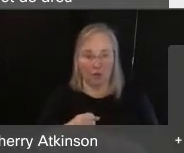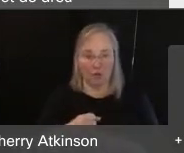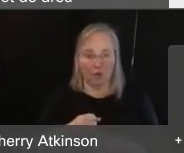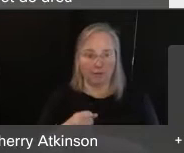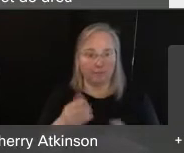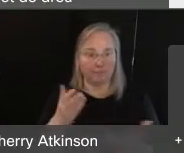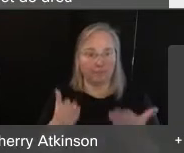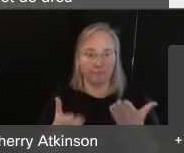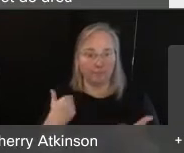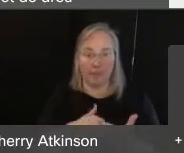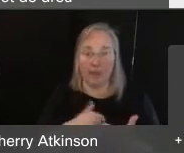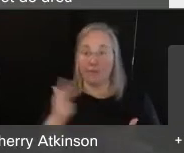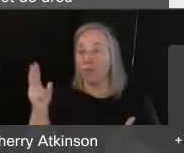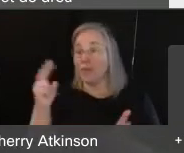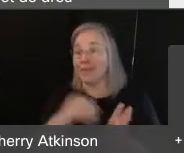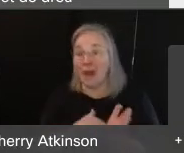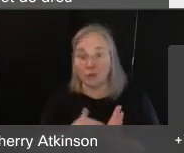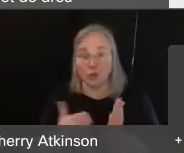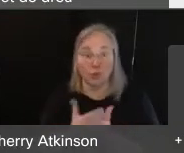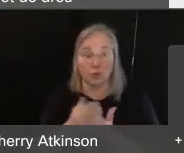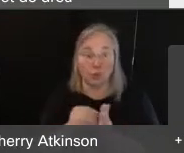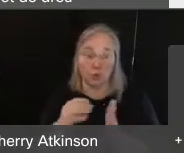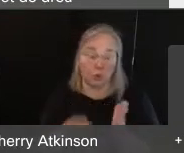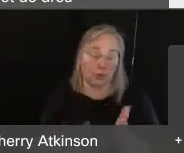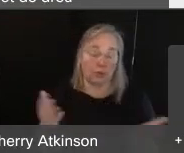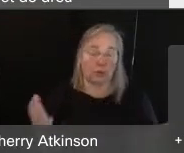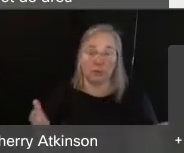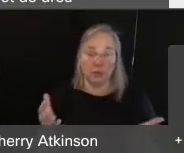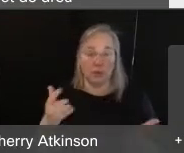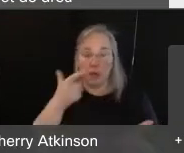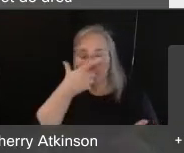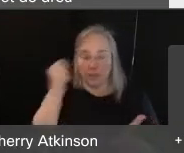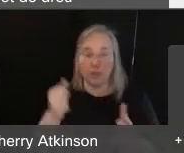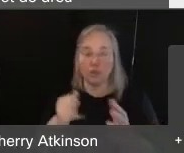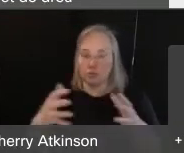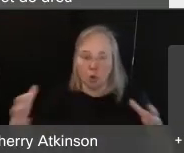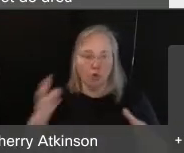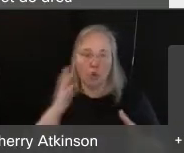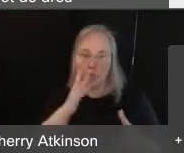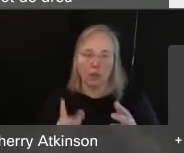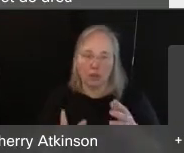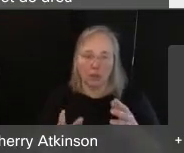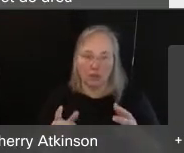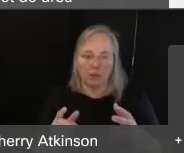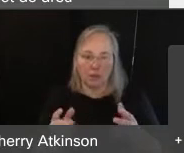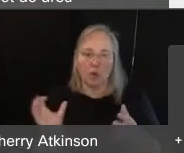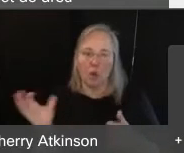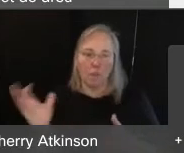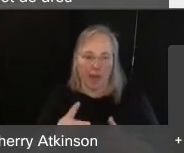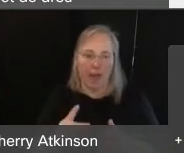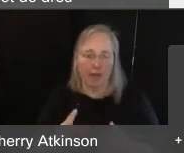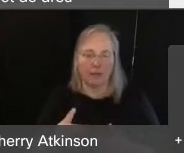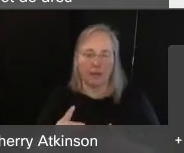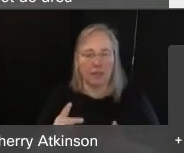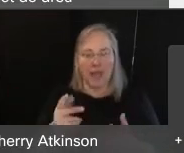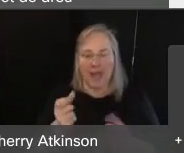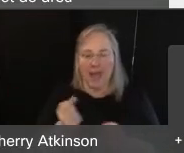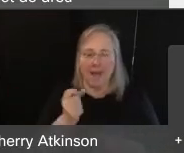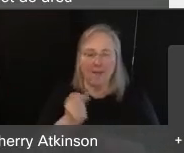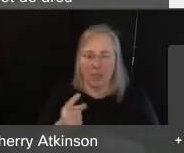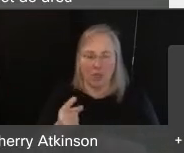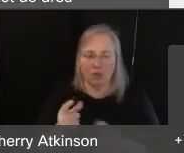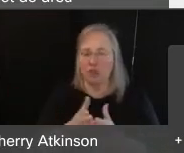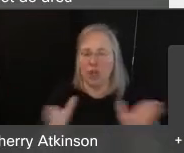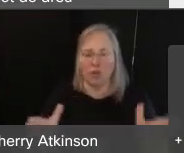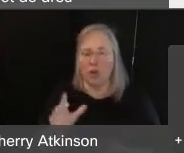maybe 3,000 new students, right? Mhm. Because the growth will come back. Every year, in general, we got 800 more than previous